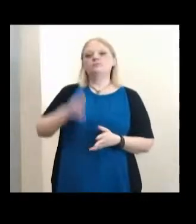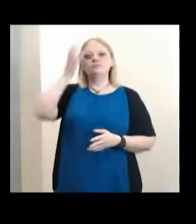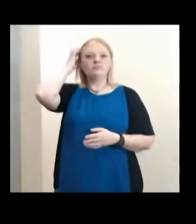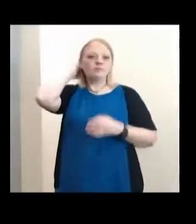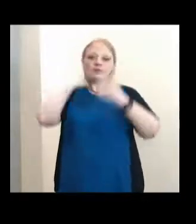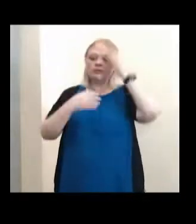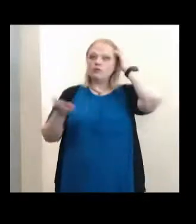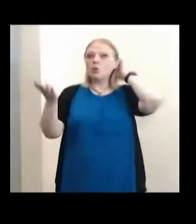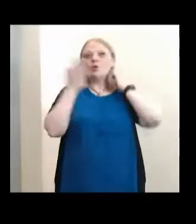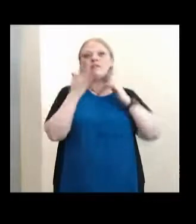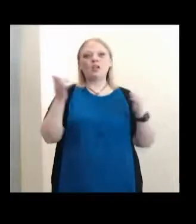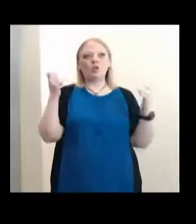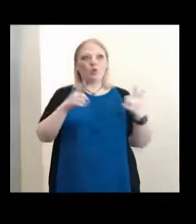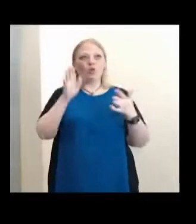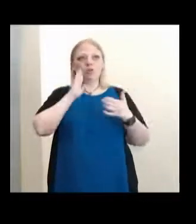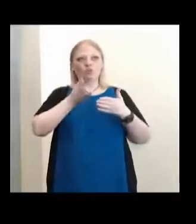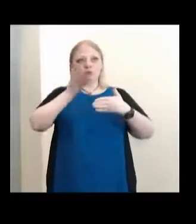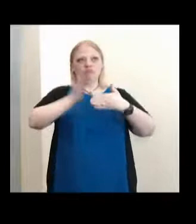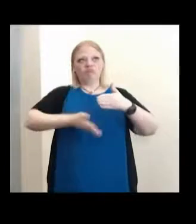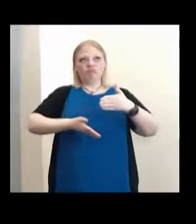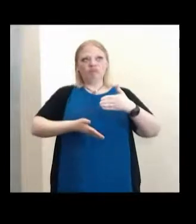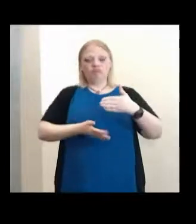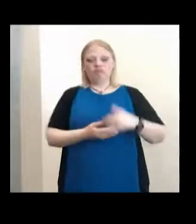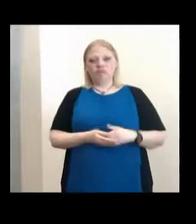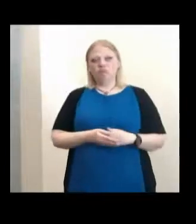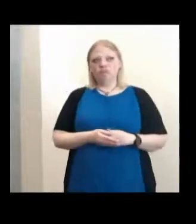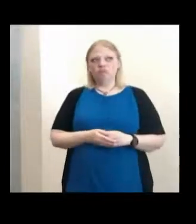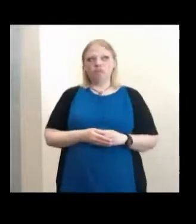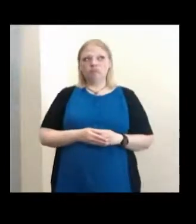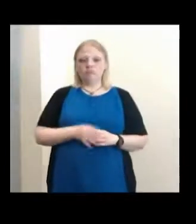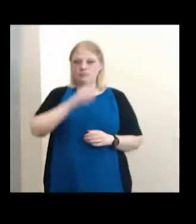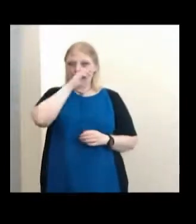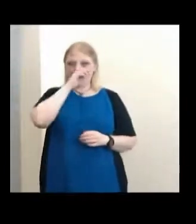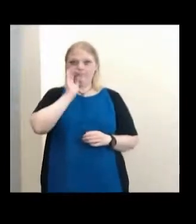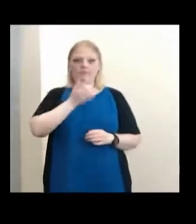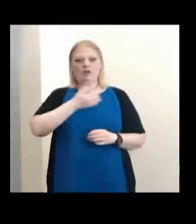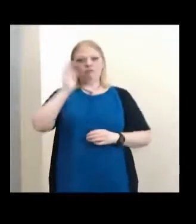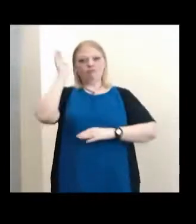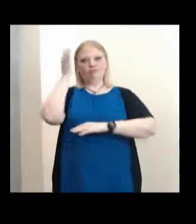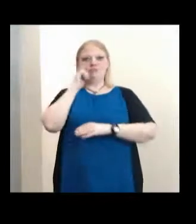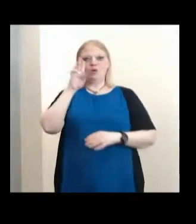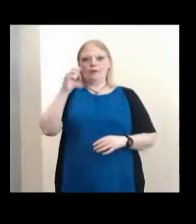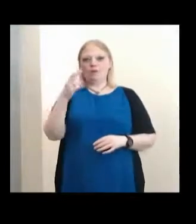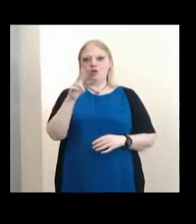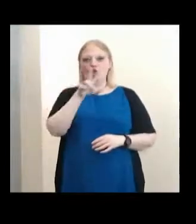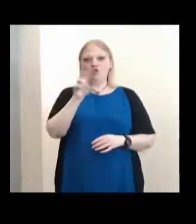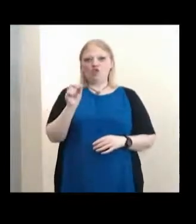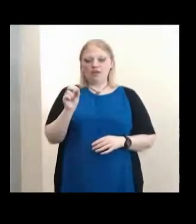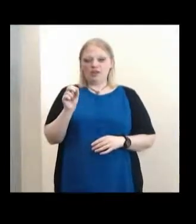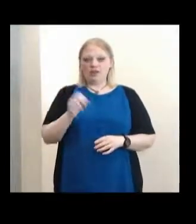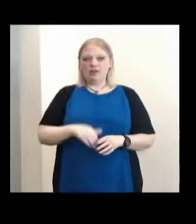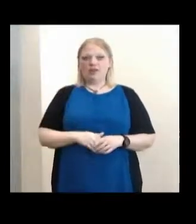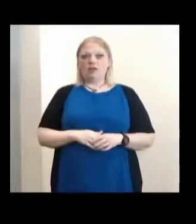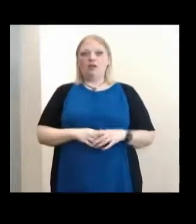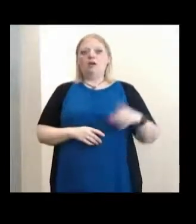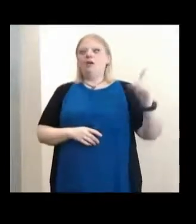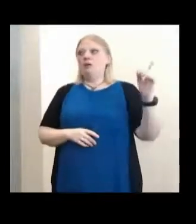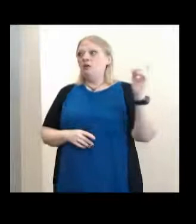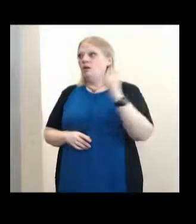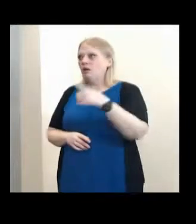Thank you all. This will conclude our press briefing for March 30th. Hey,